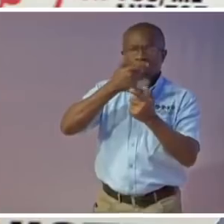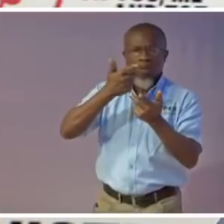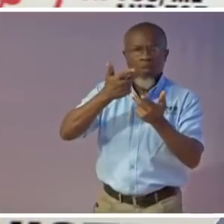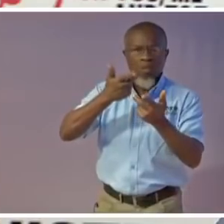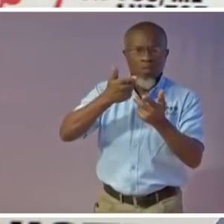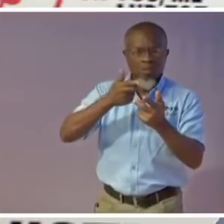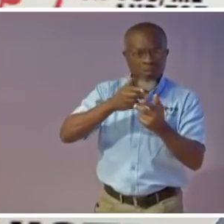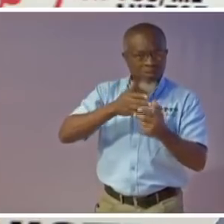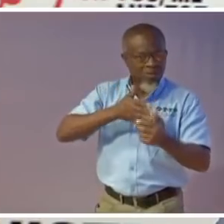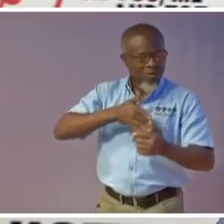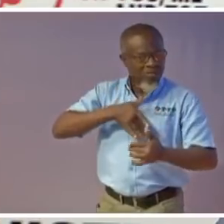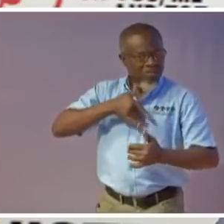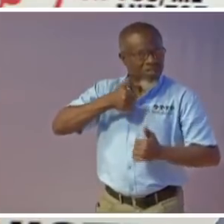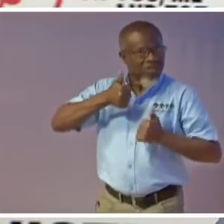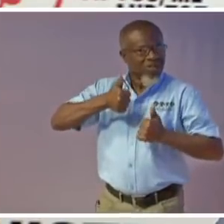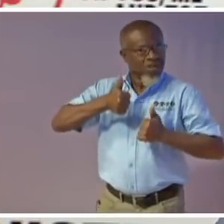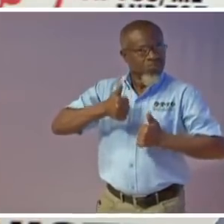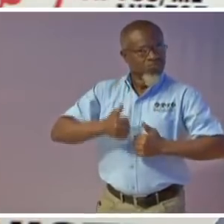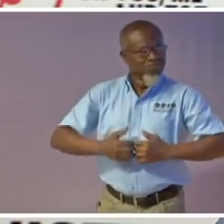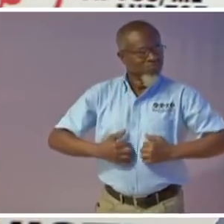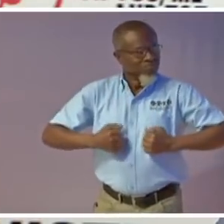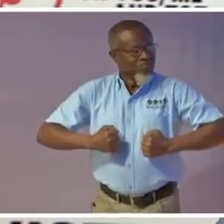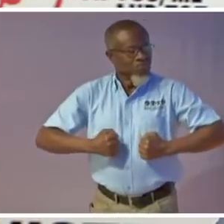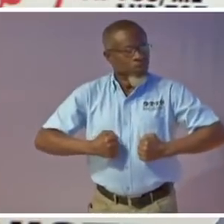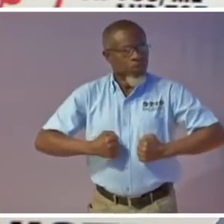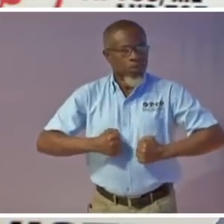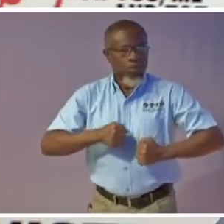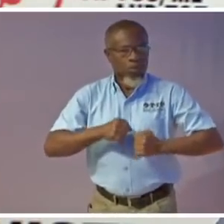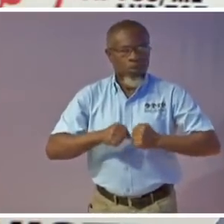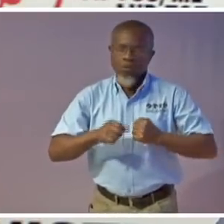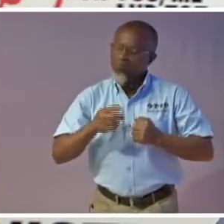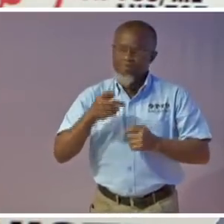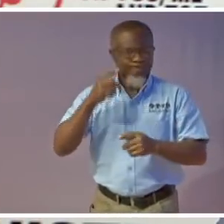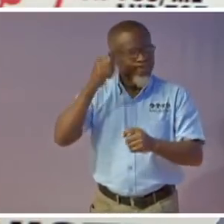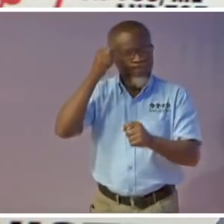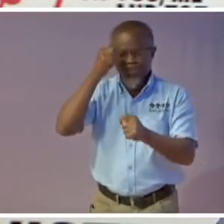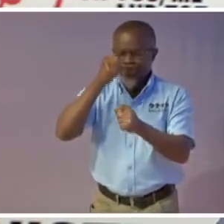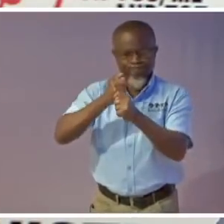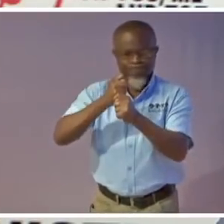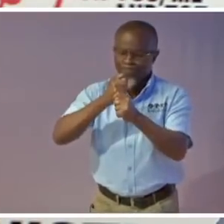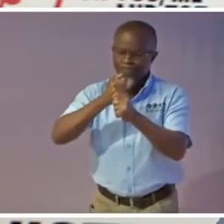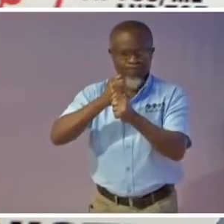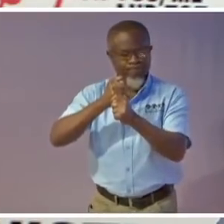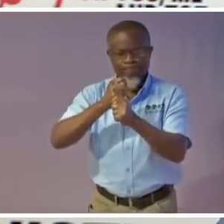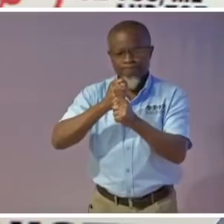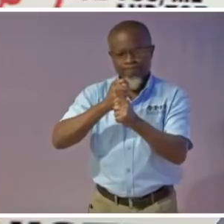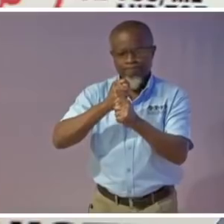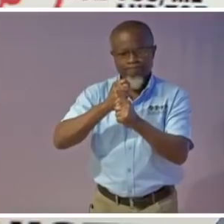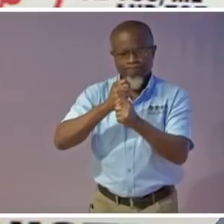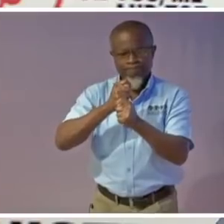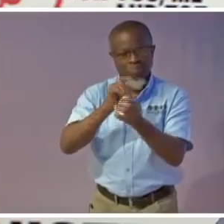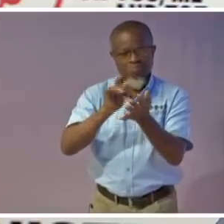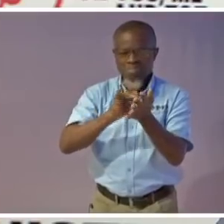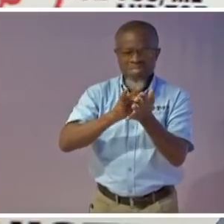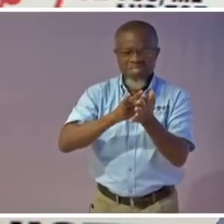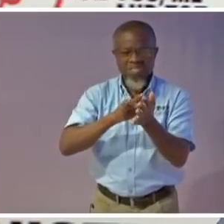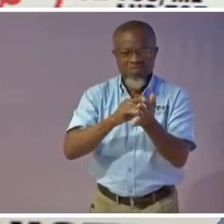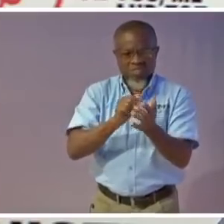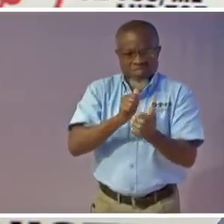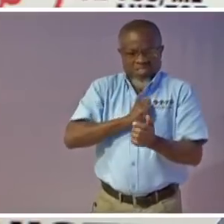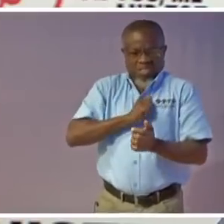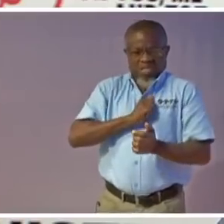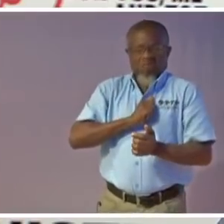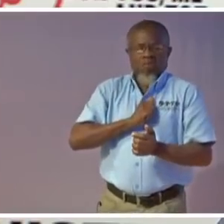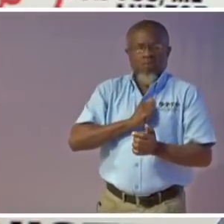ivermectin. Put your confidence in WHO approved protocols and come into